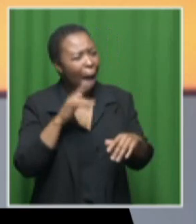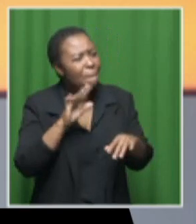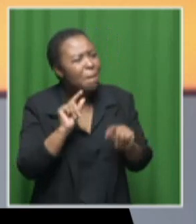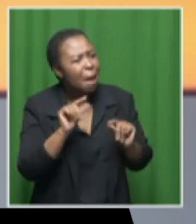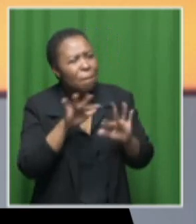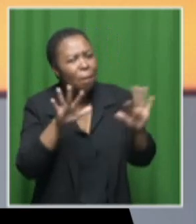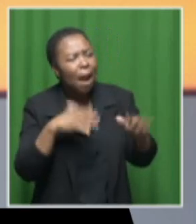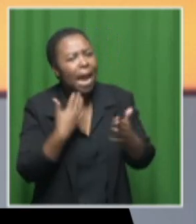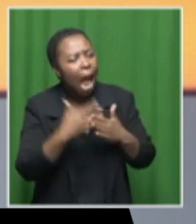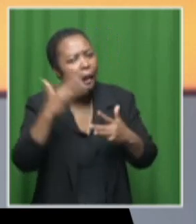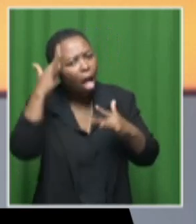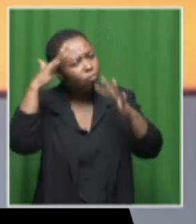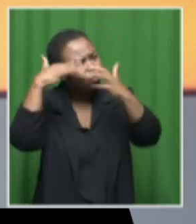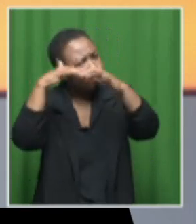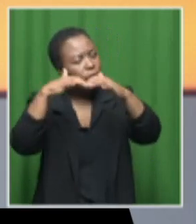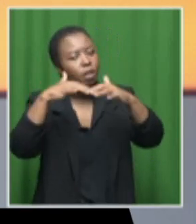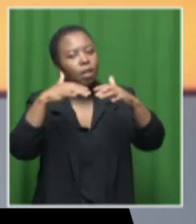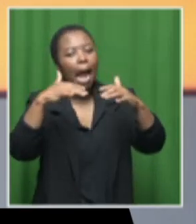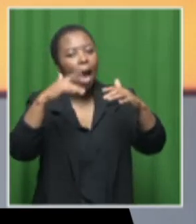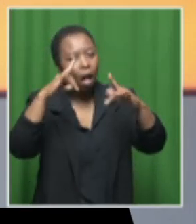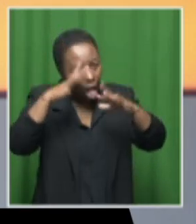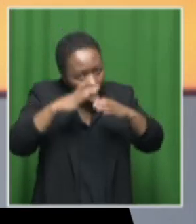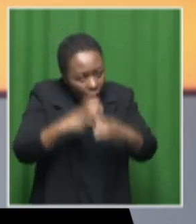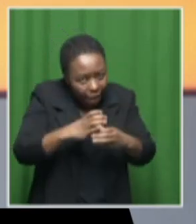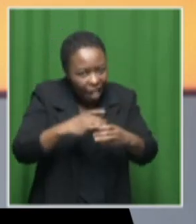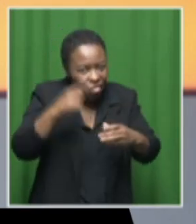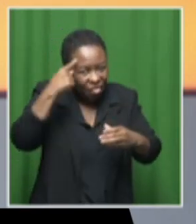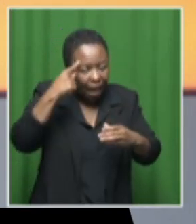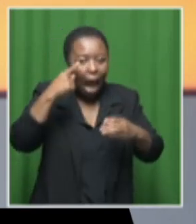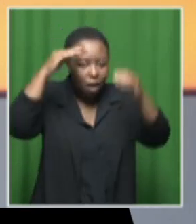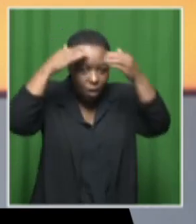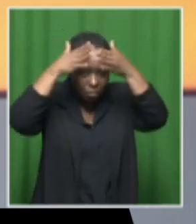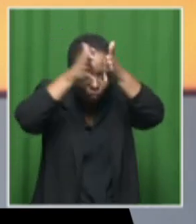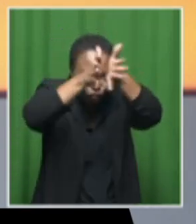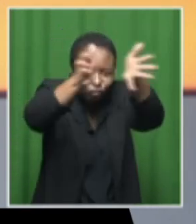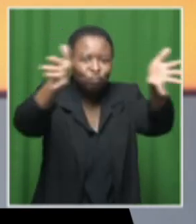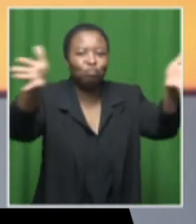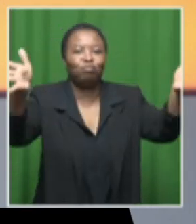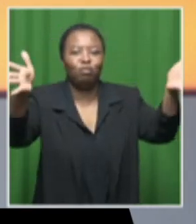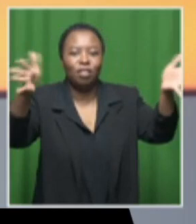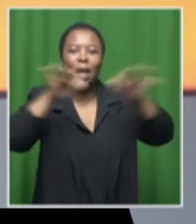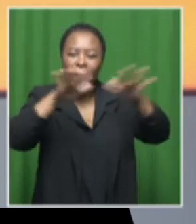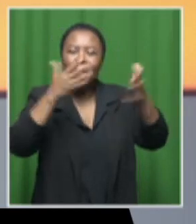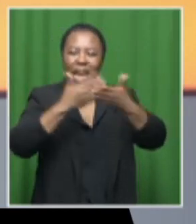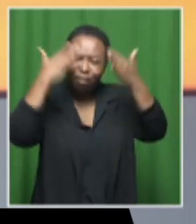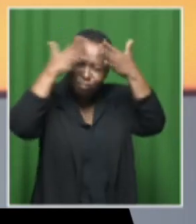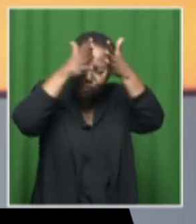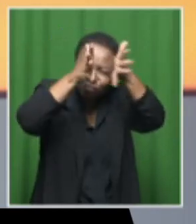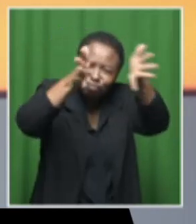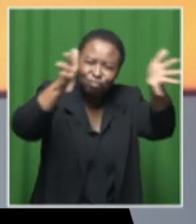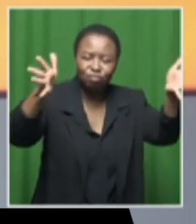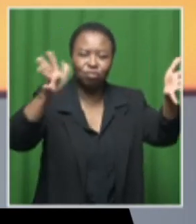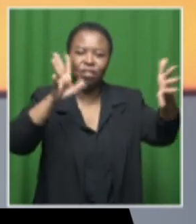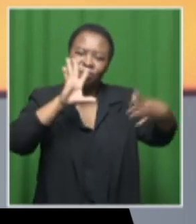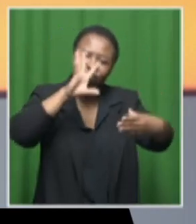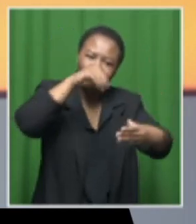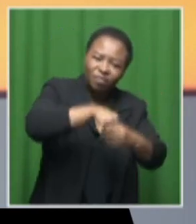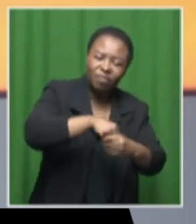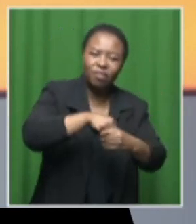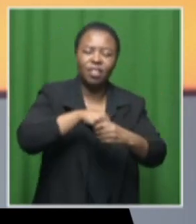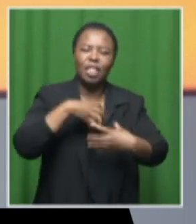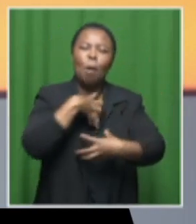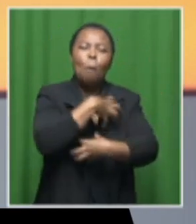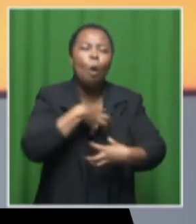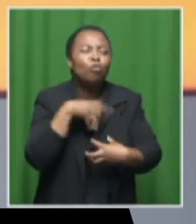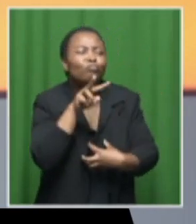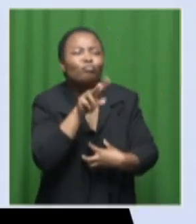to think outside the box and to, just immerse themselves in the emotions of what they are viewing.